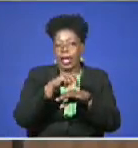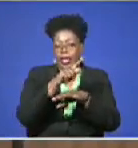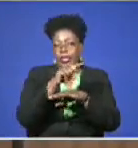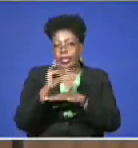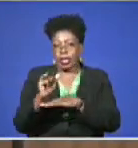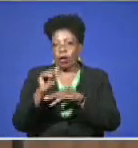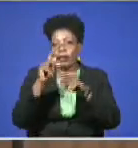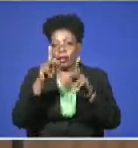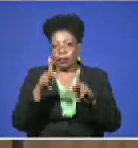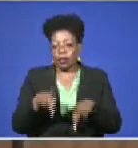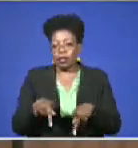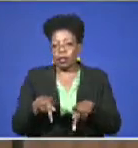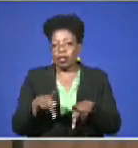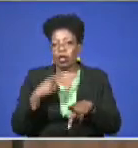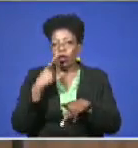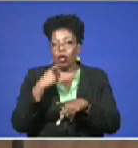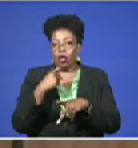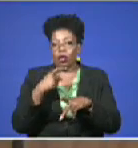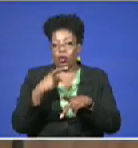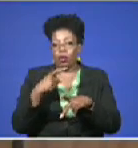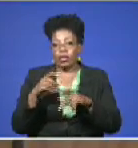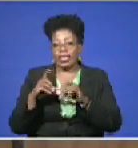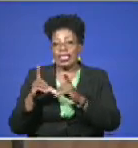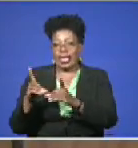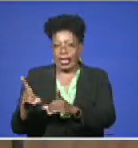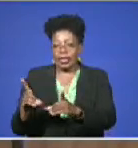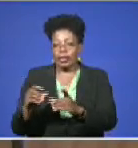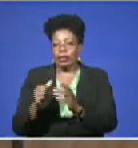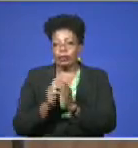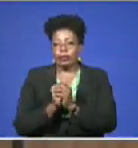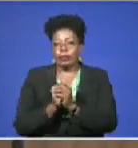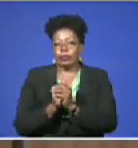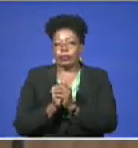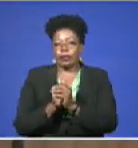nationality of the persons who may be detained, and also